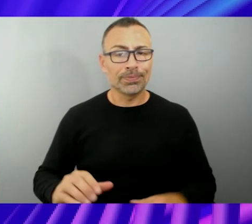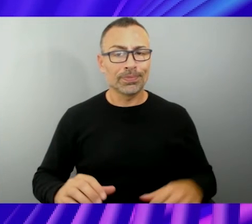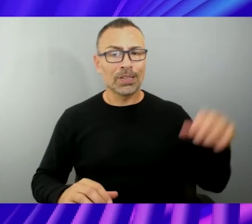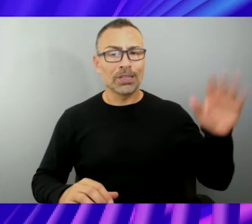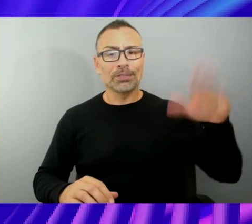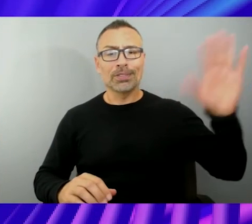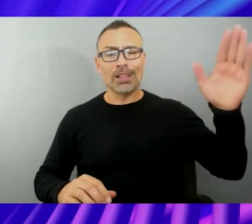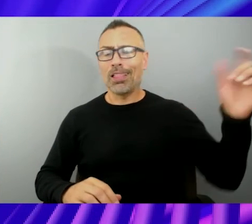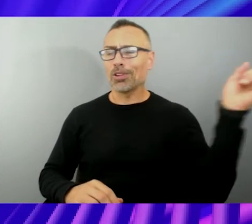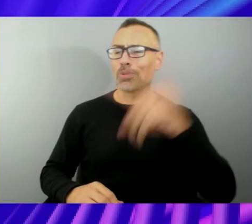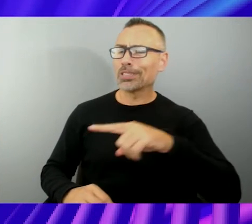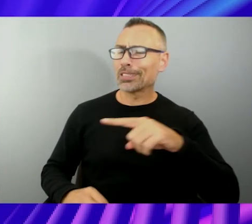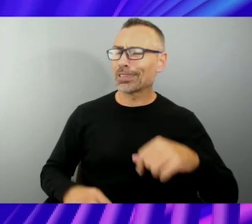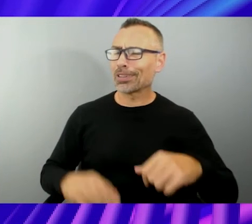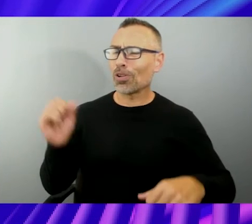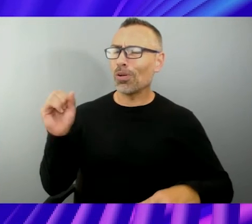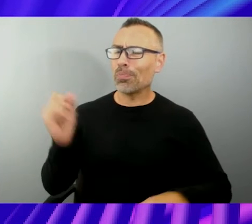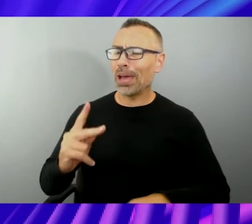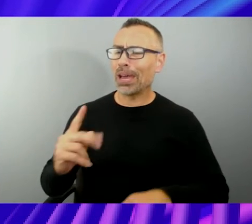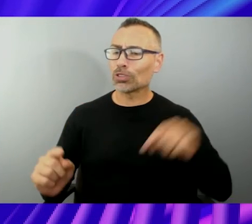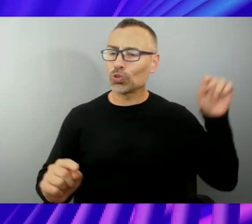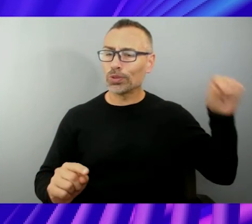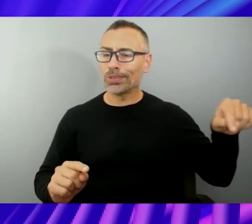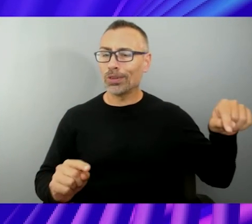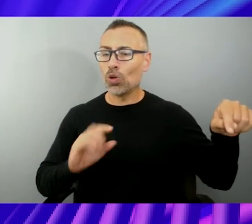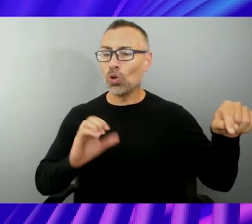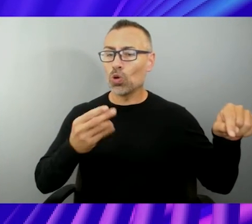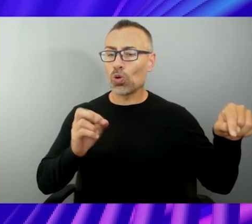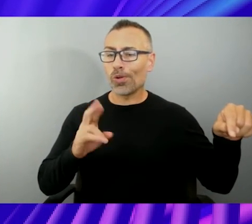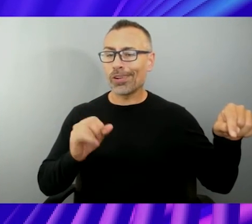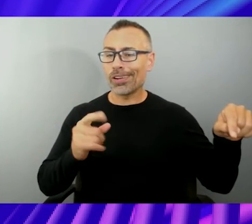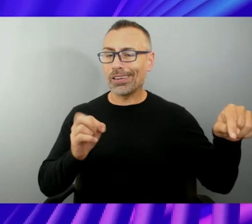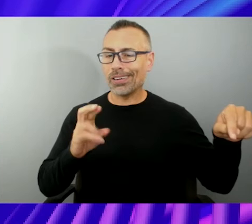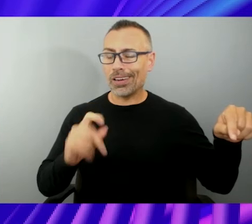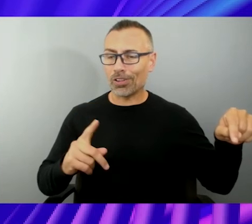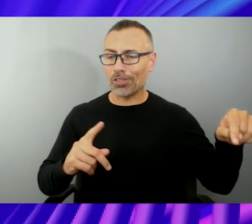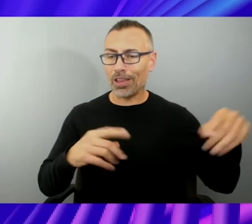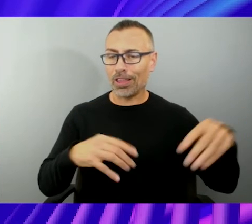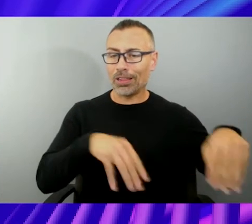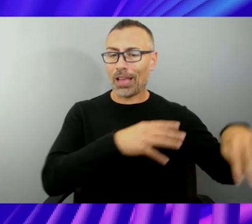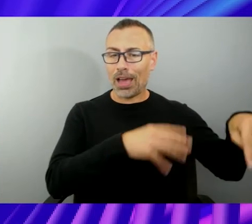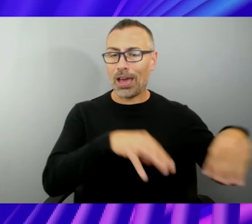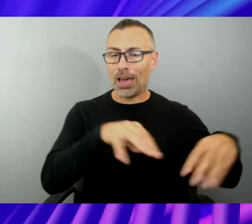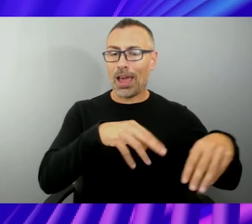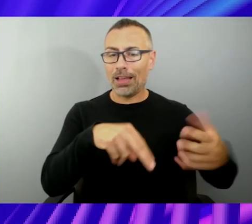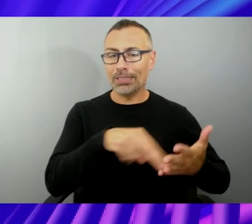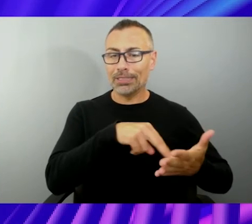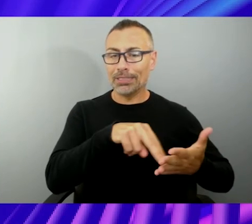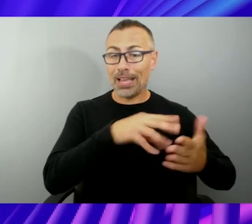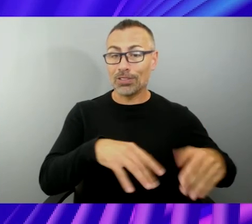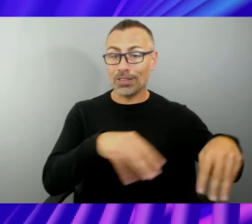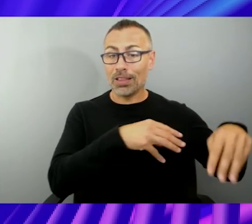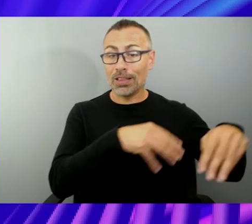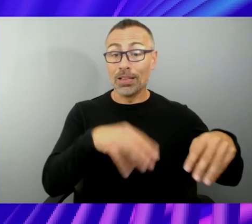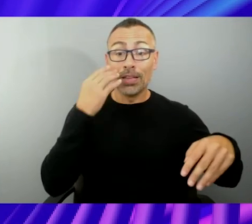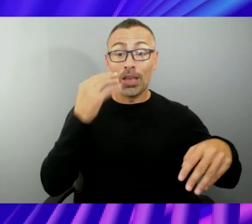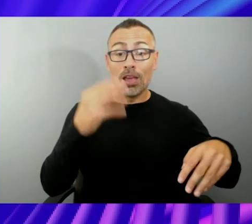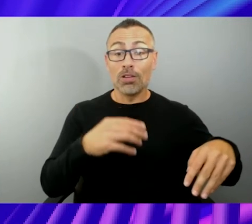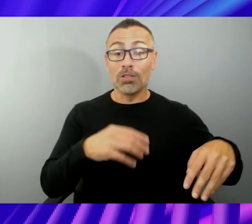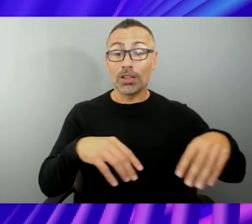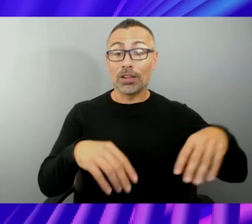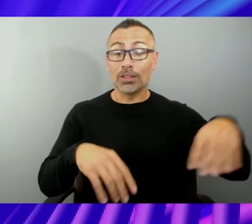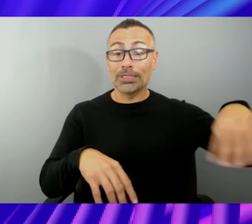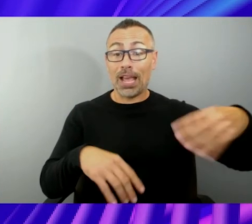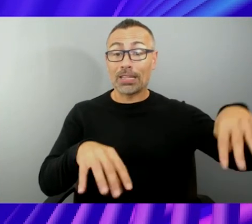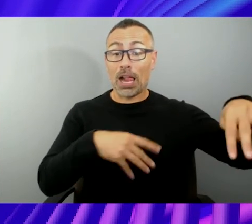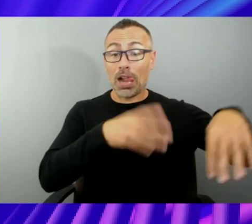example, so if, for example, one of the dancers got out of line, it would be very obvious because things are supposed to be